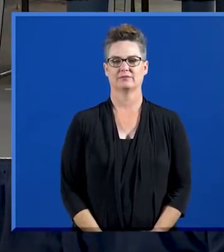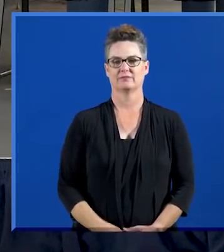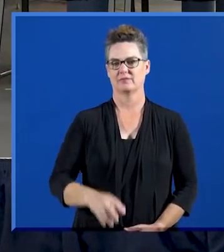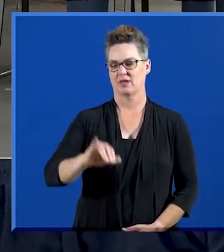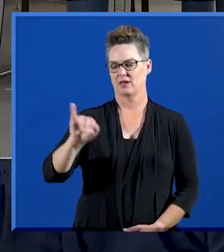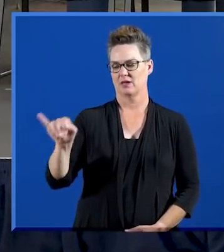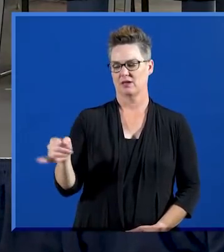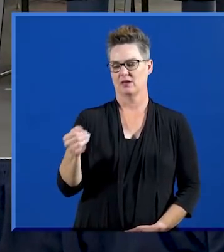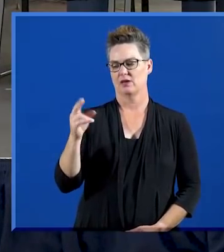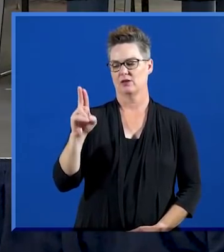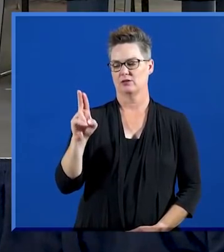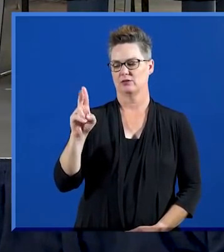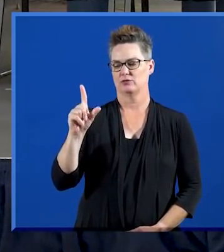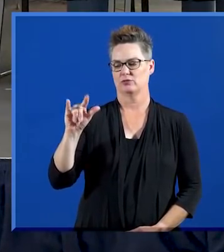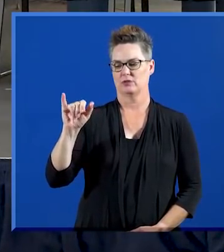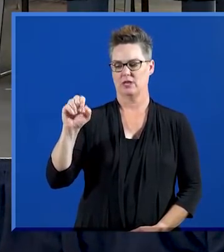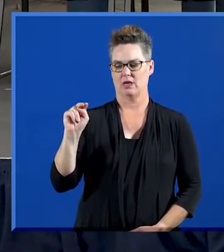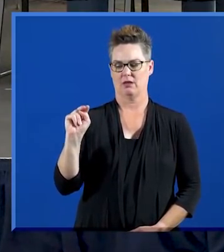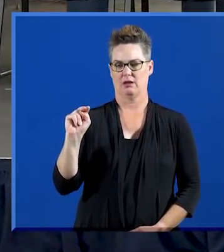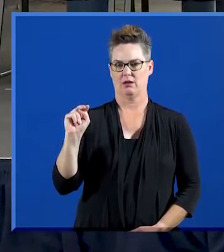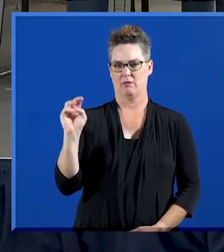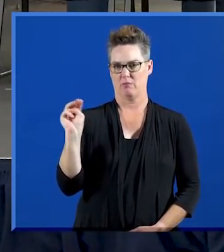Julian Morgan.